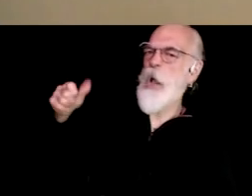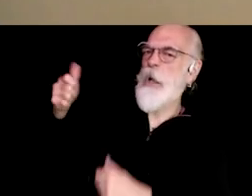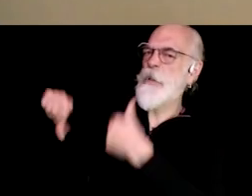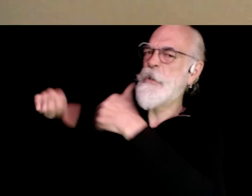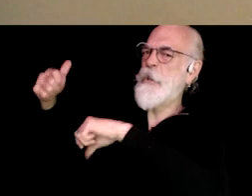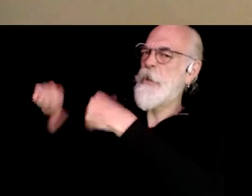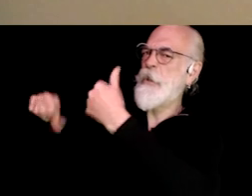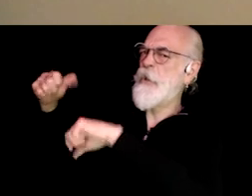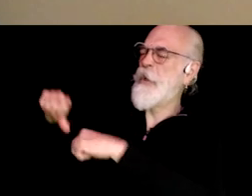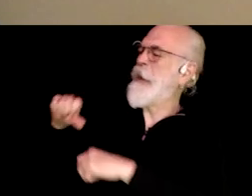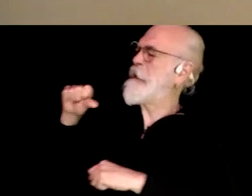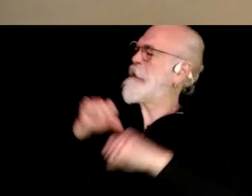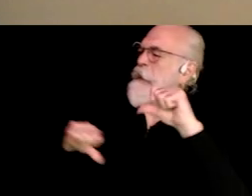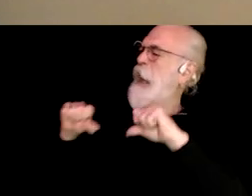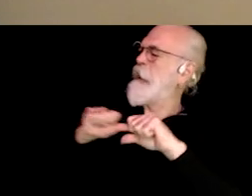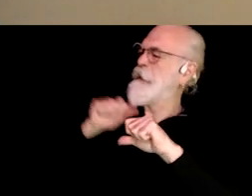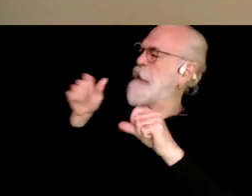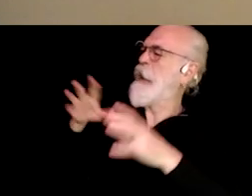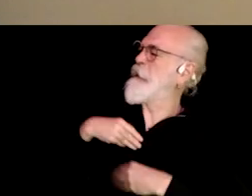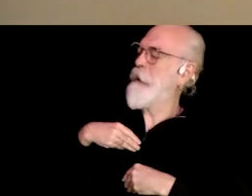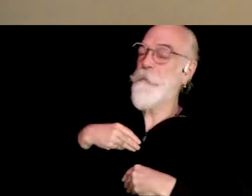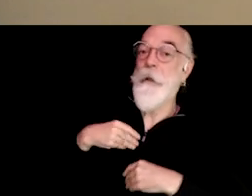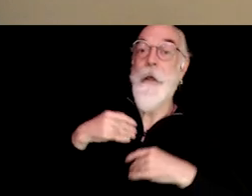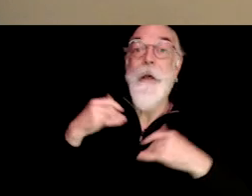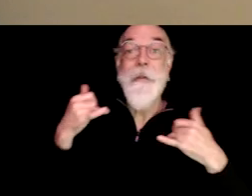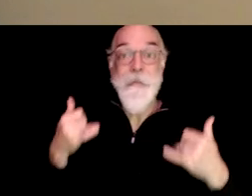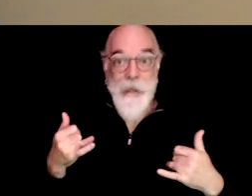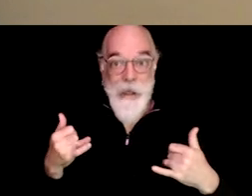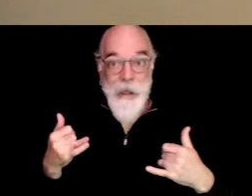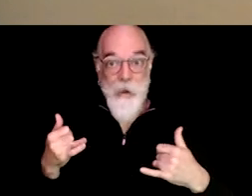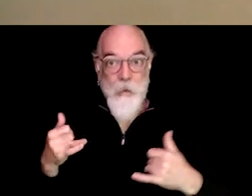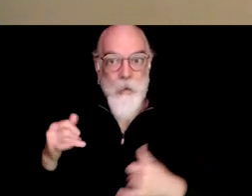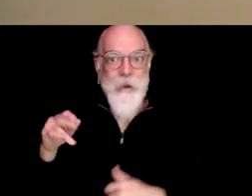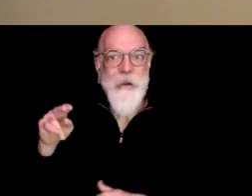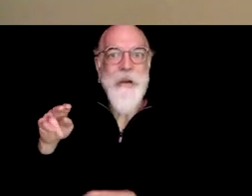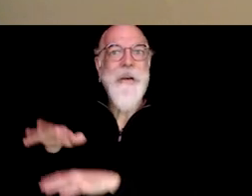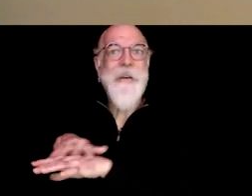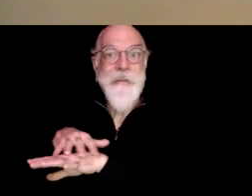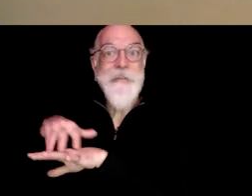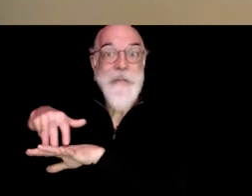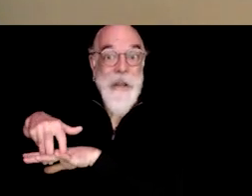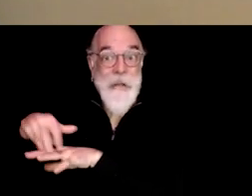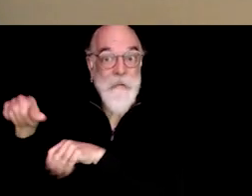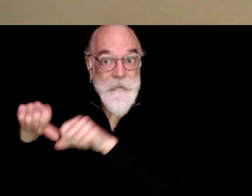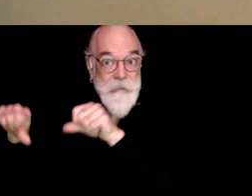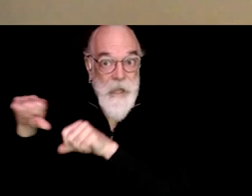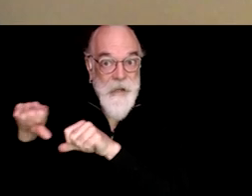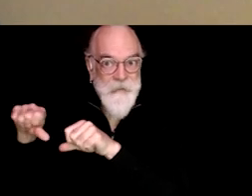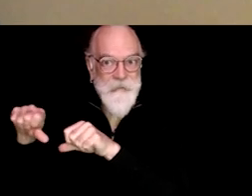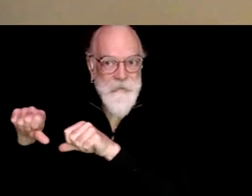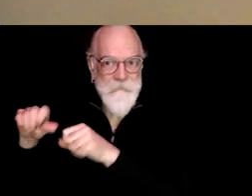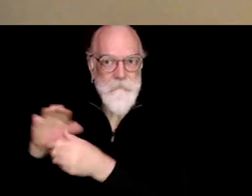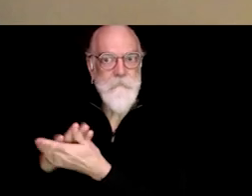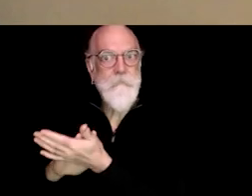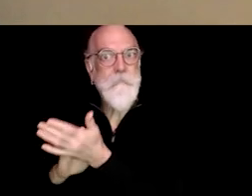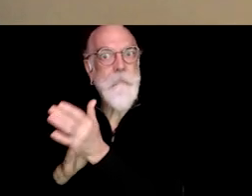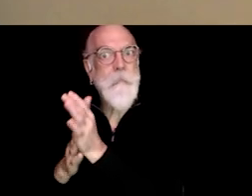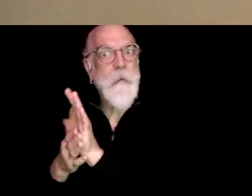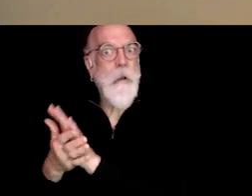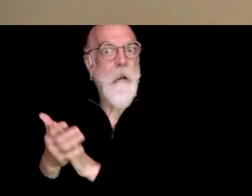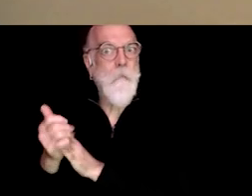of science. And so now Native science is coming into its own. And